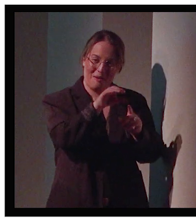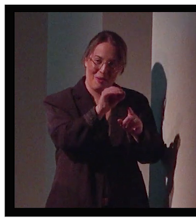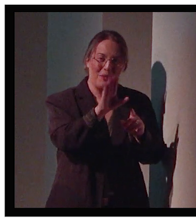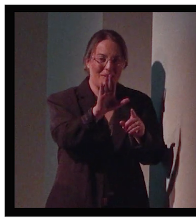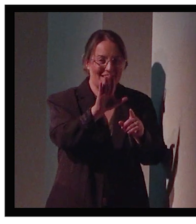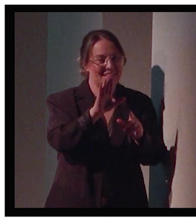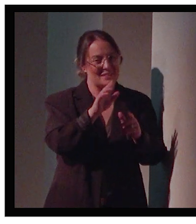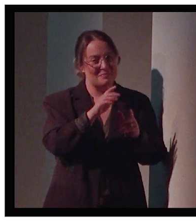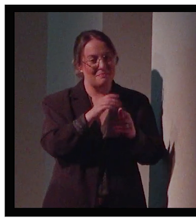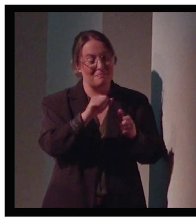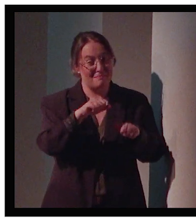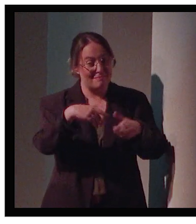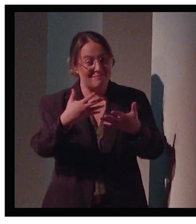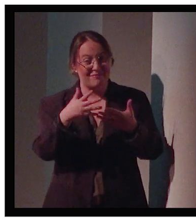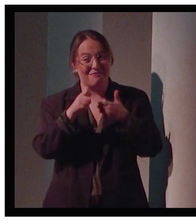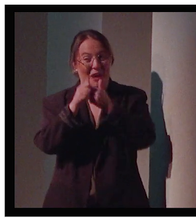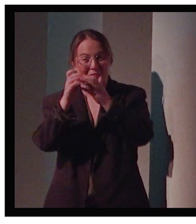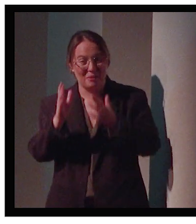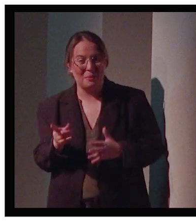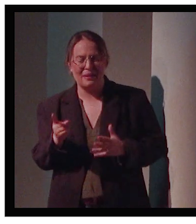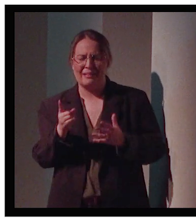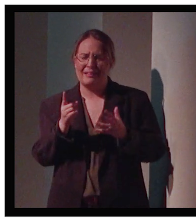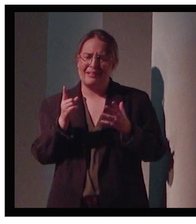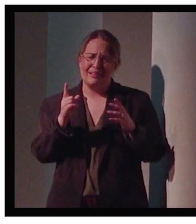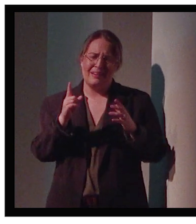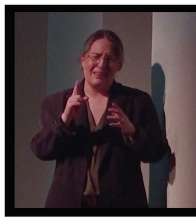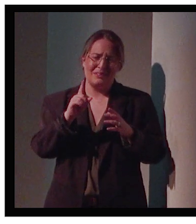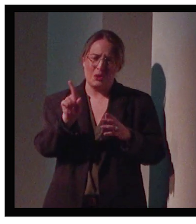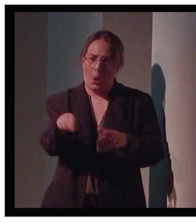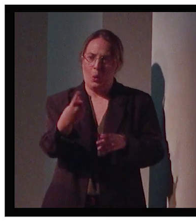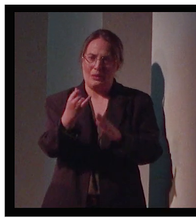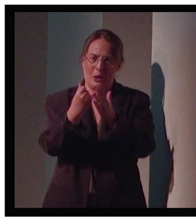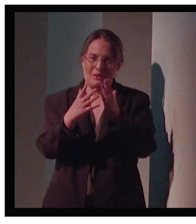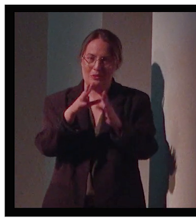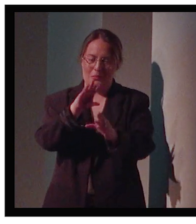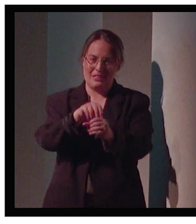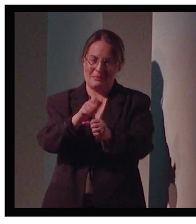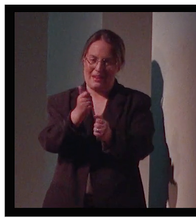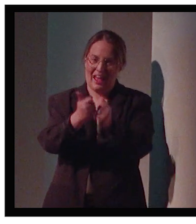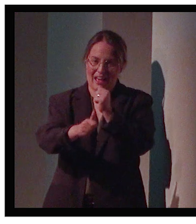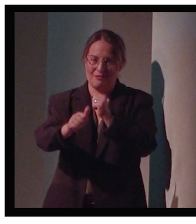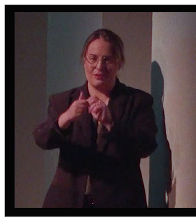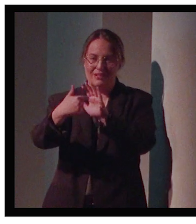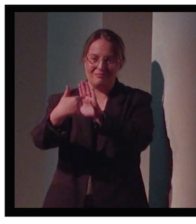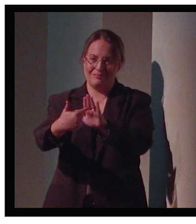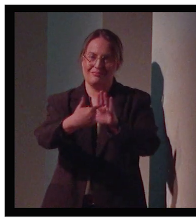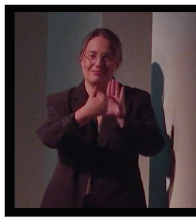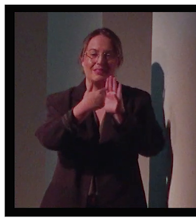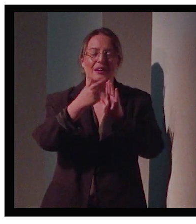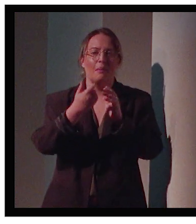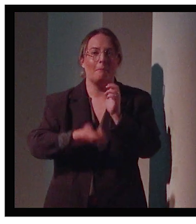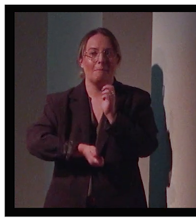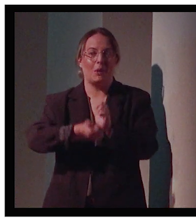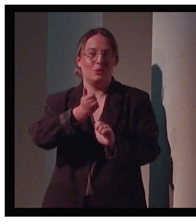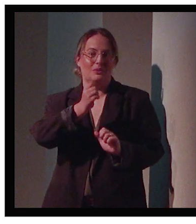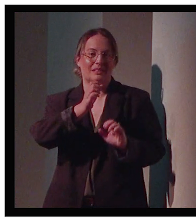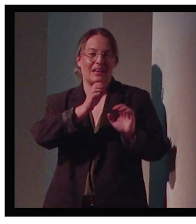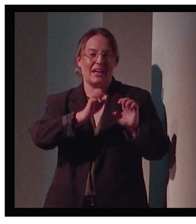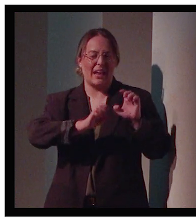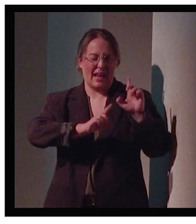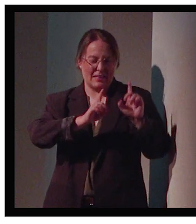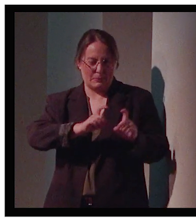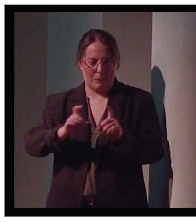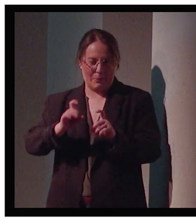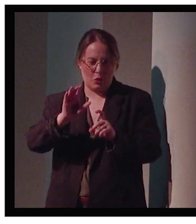Impressionist exhibitions and was the only artist to participate in every single one of them. He was also the most experimental in his conception